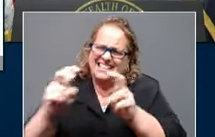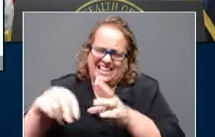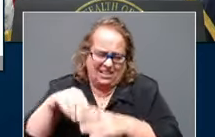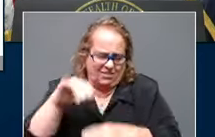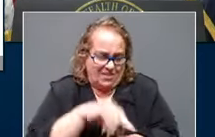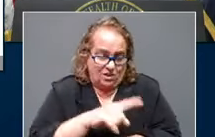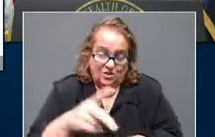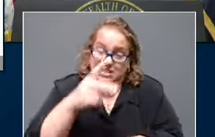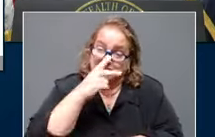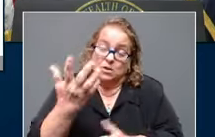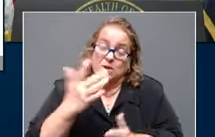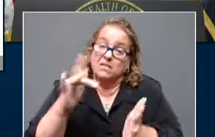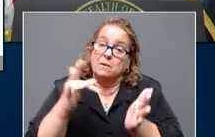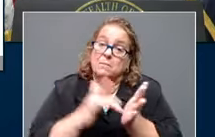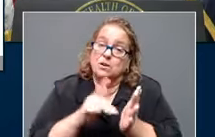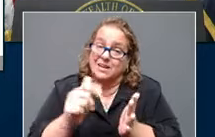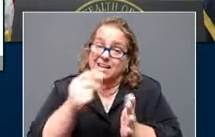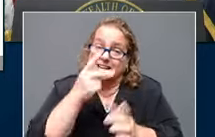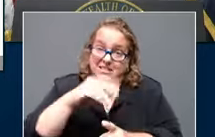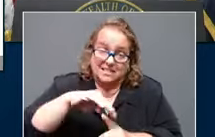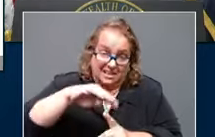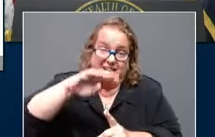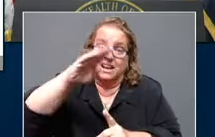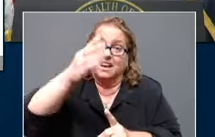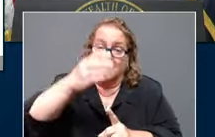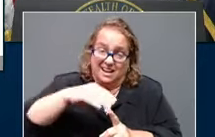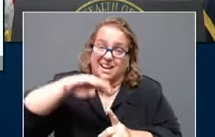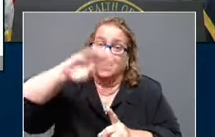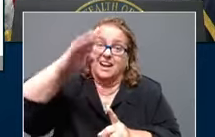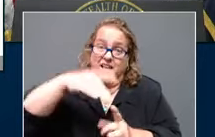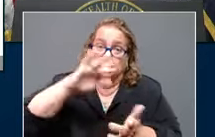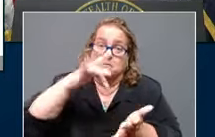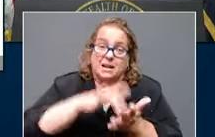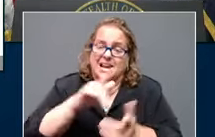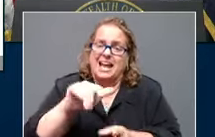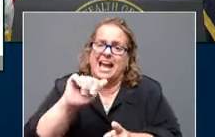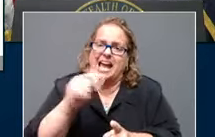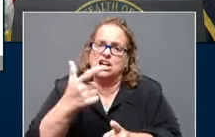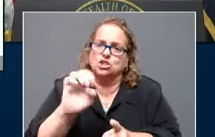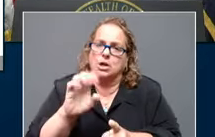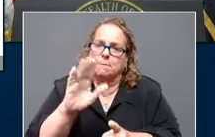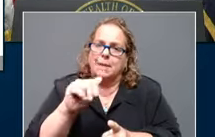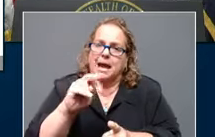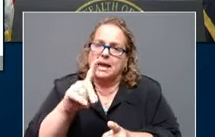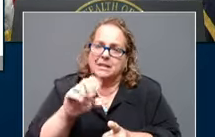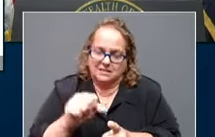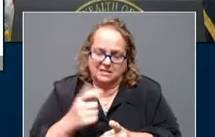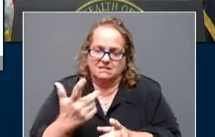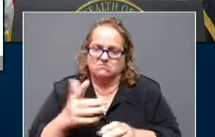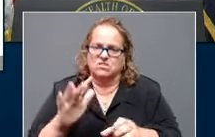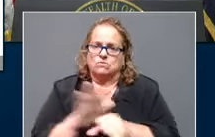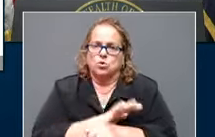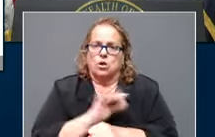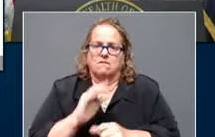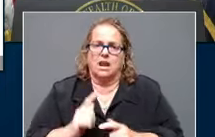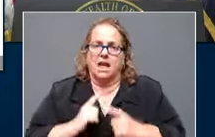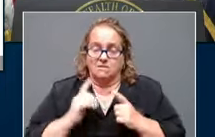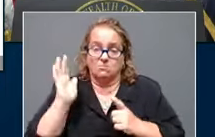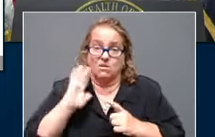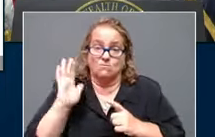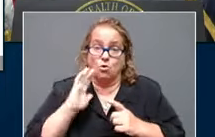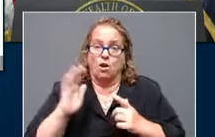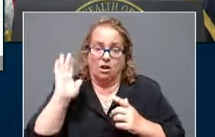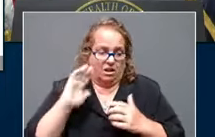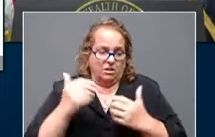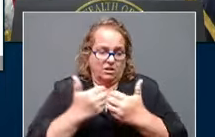They weren't mixing with each other. And we weren't probably testing quite as much. What has happened here, if you look to the